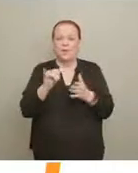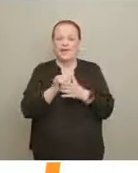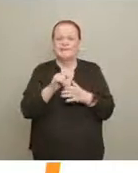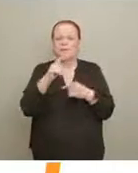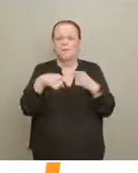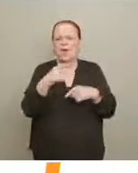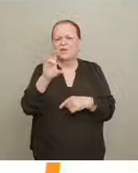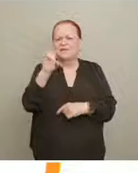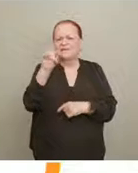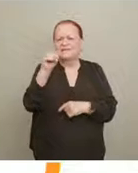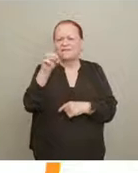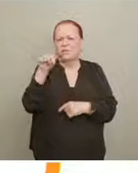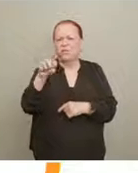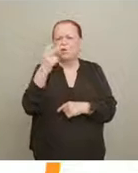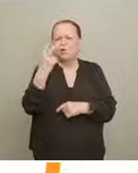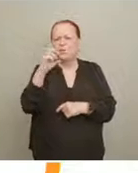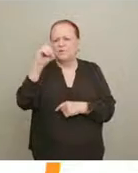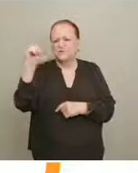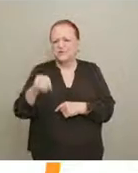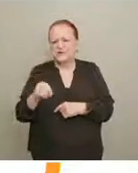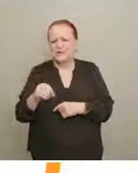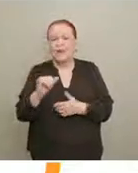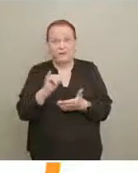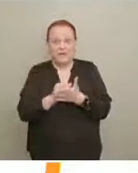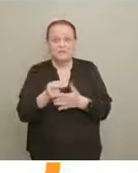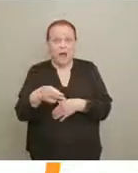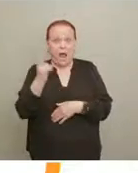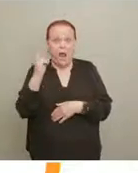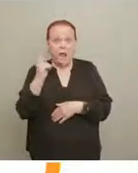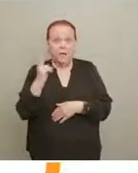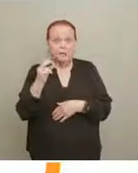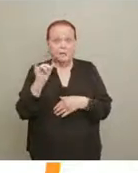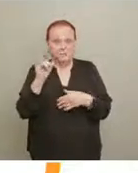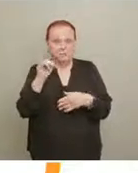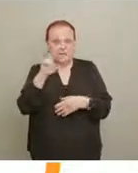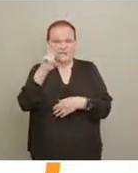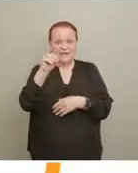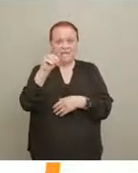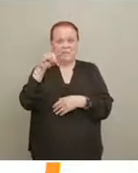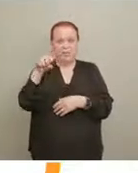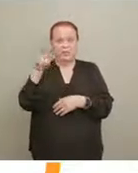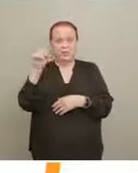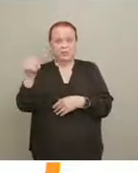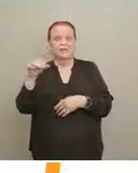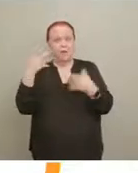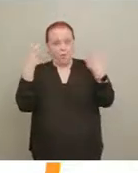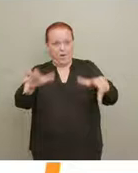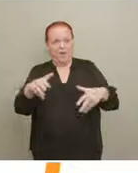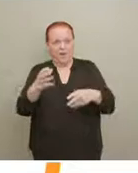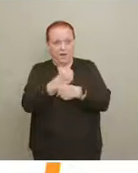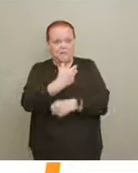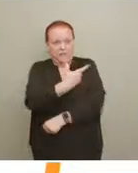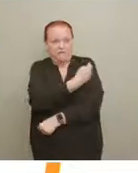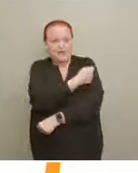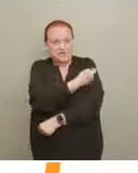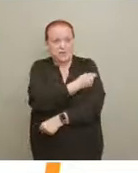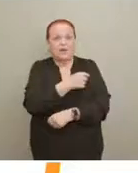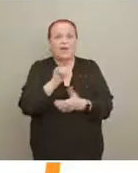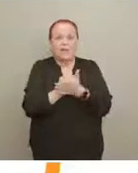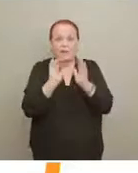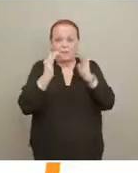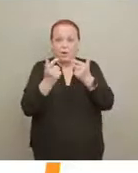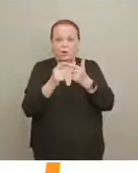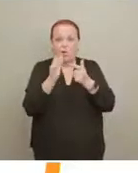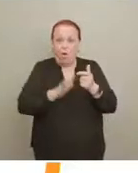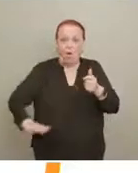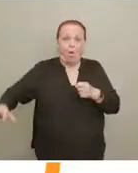about 70.2%, which is quite high compared to other states and other area in the country.